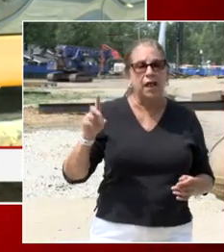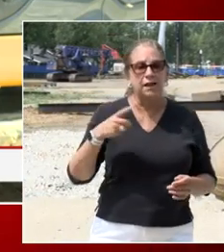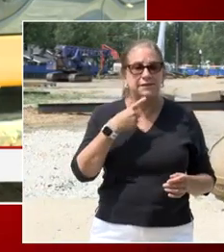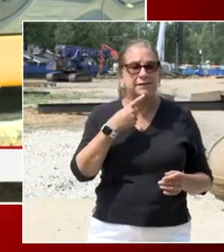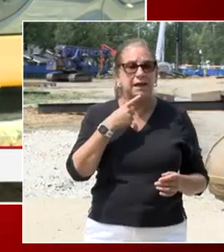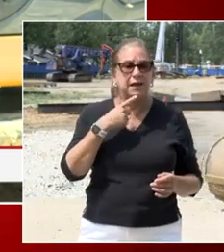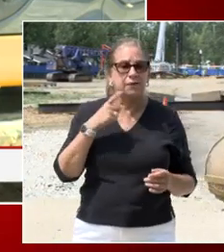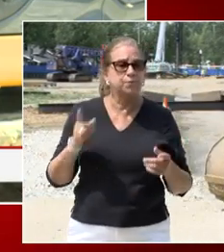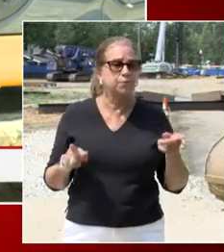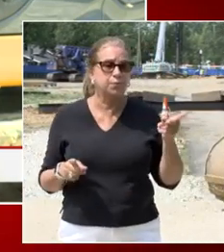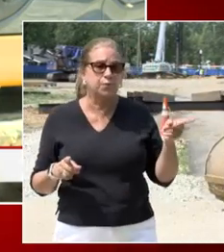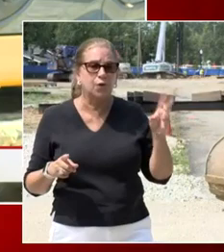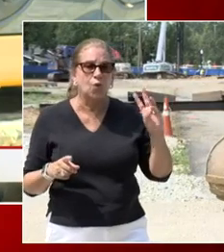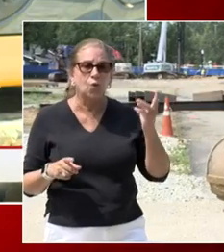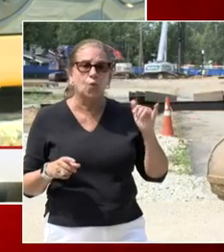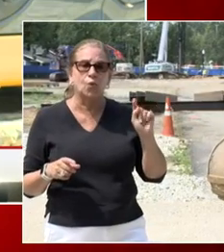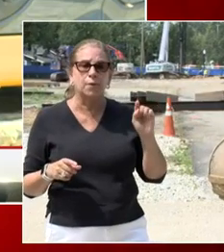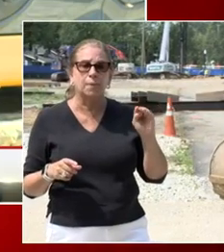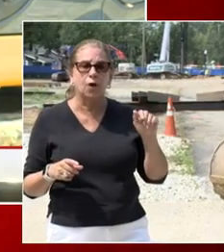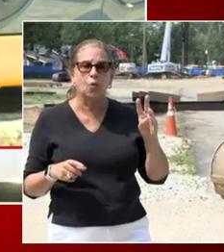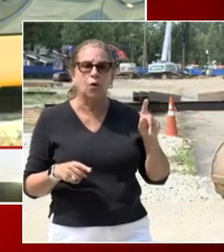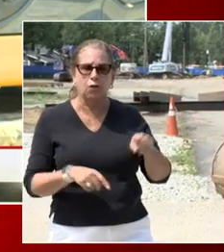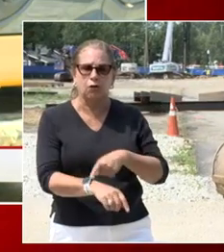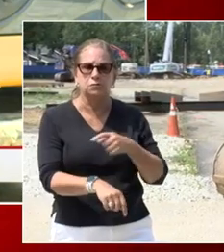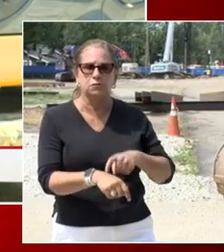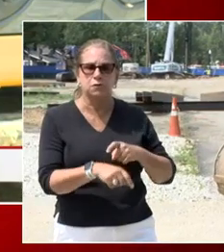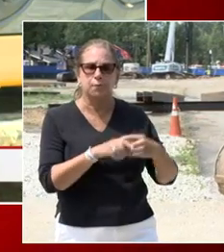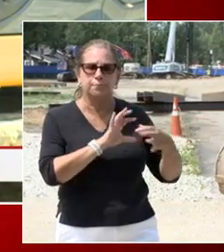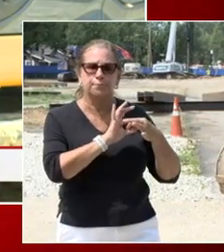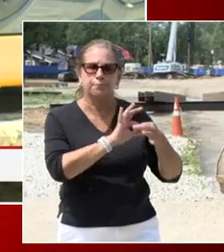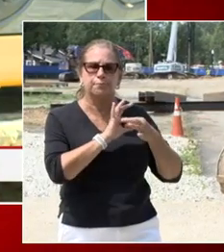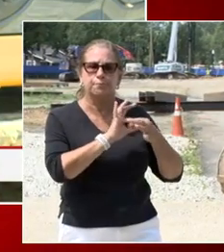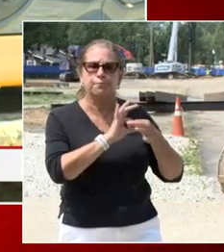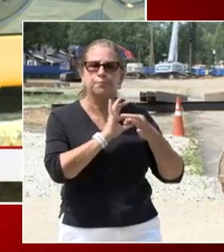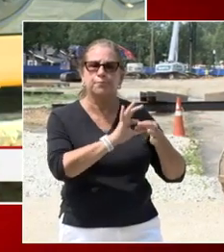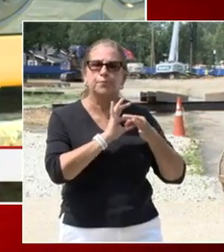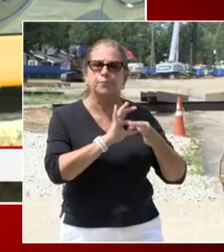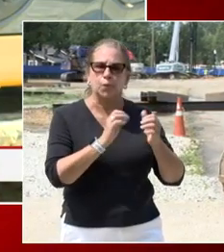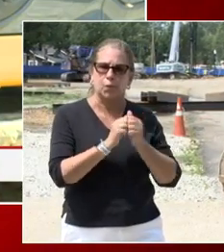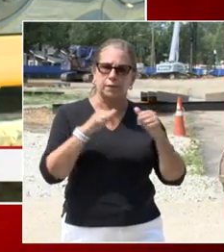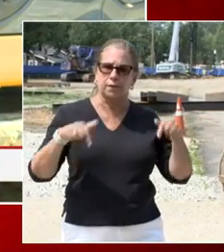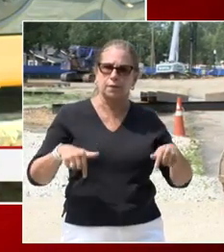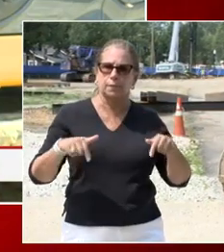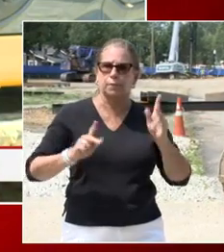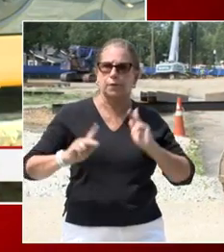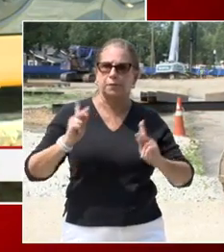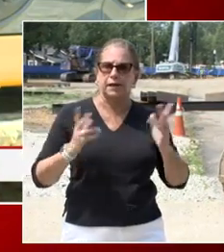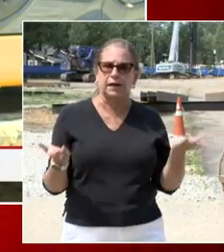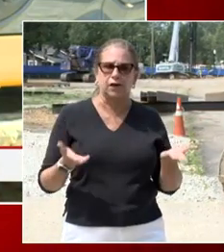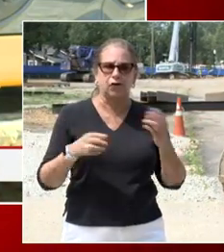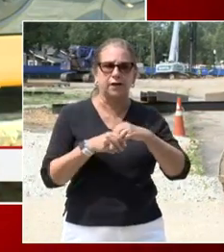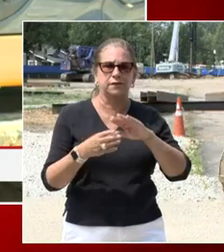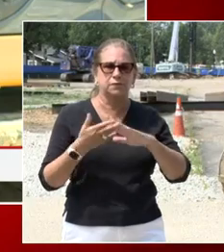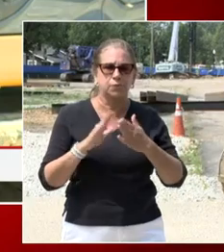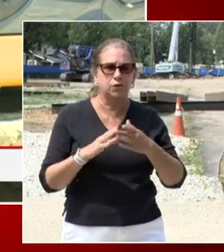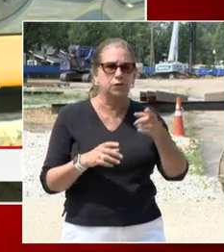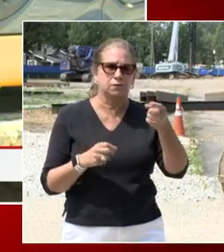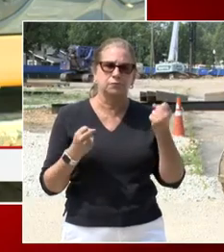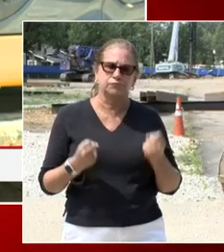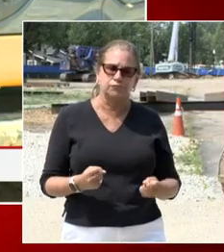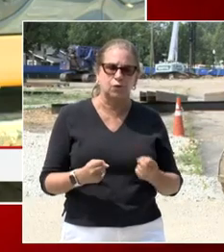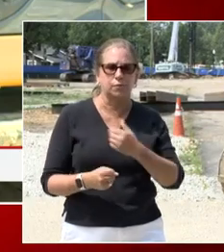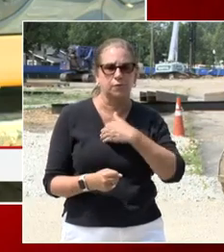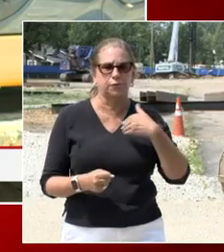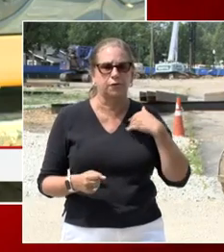long relationships and experiences with our community members. And our community members trust their doctors